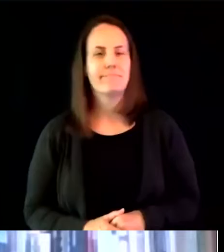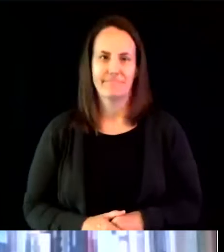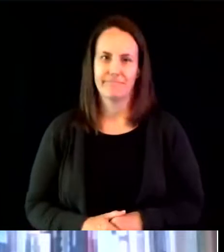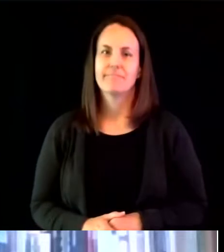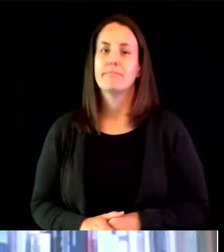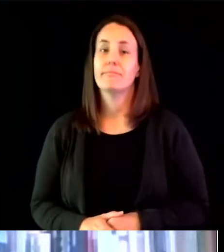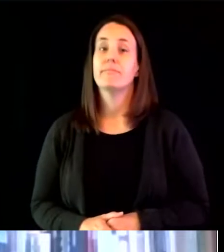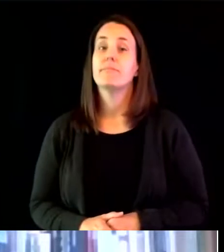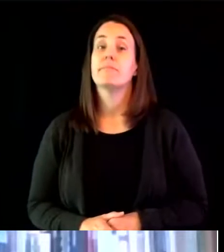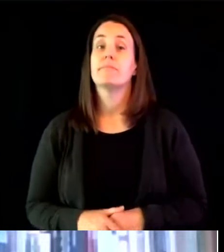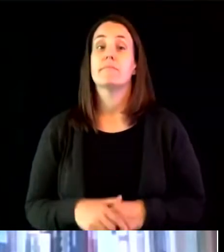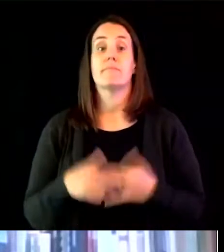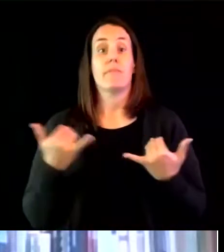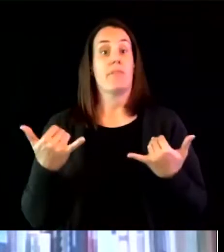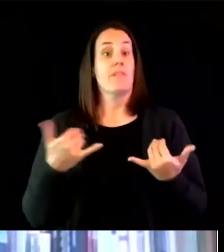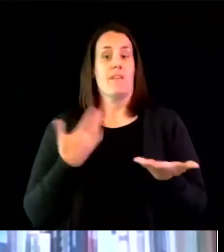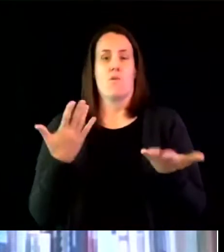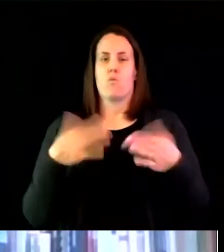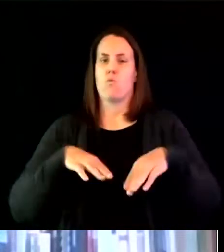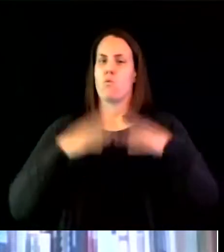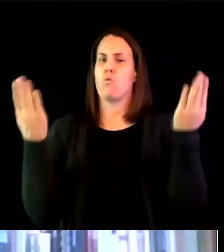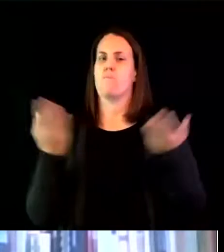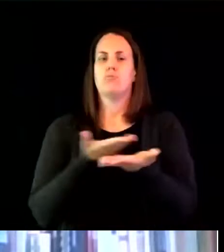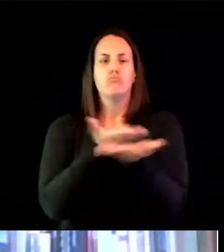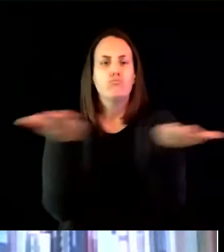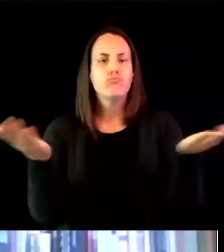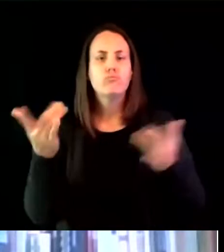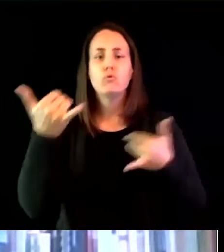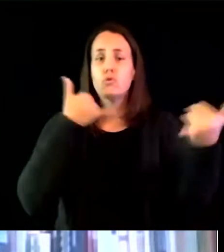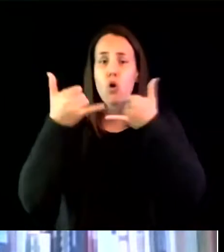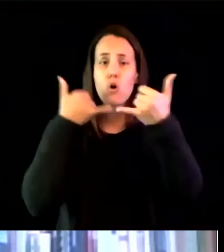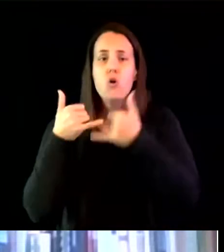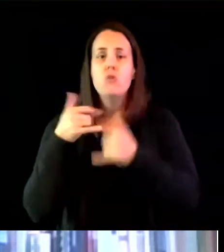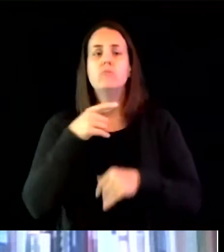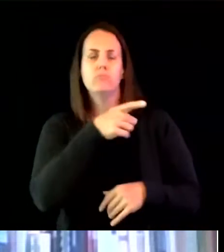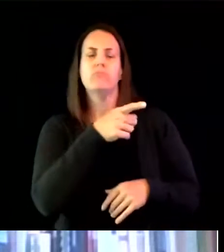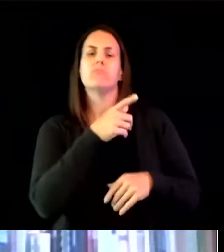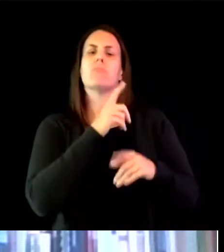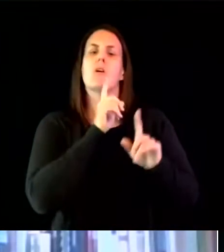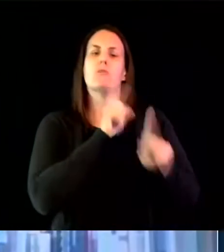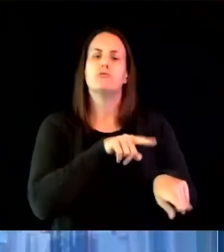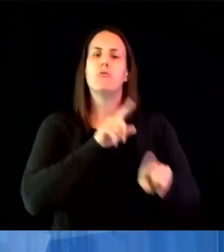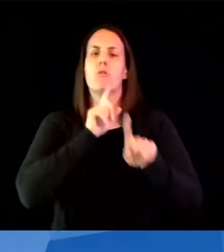happy to answer your questions, and I'll turn it back to Elizabeth to moderate that.